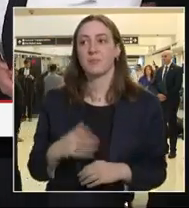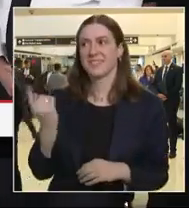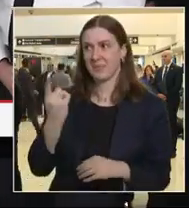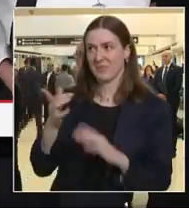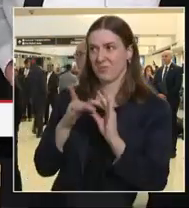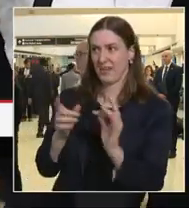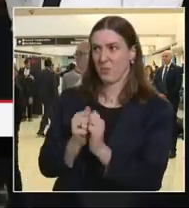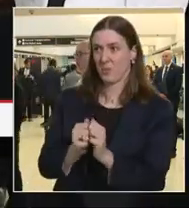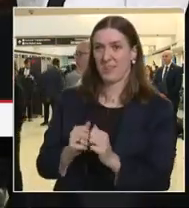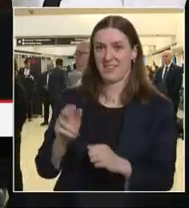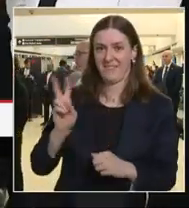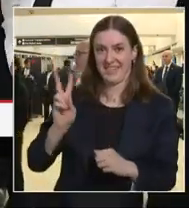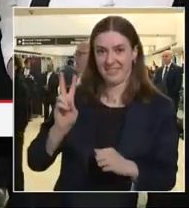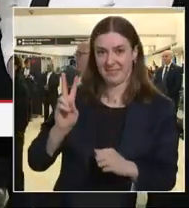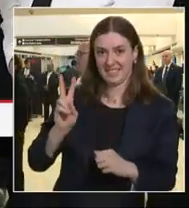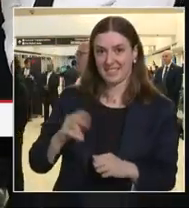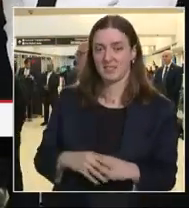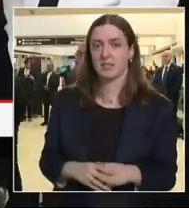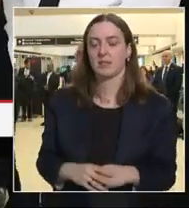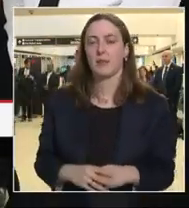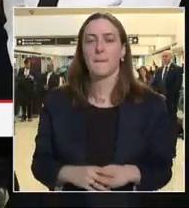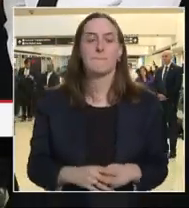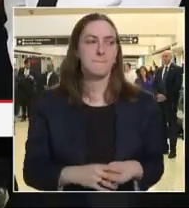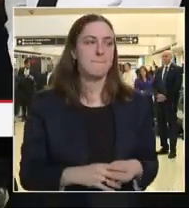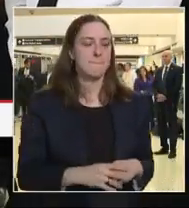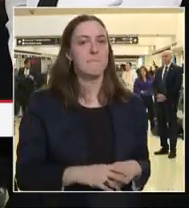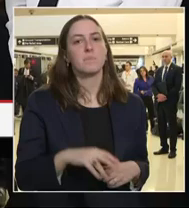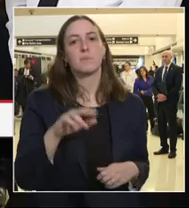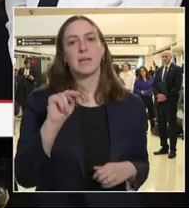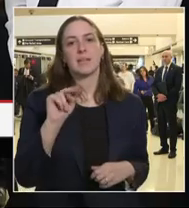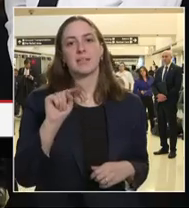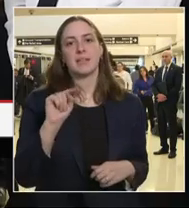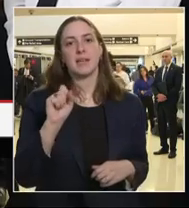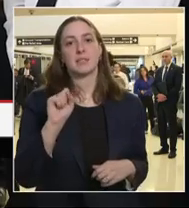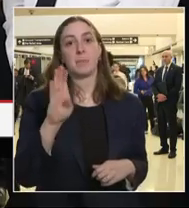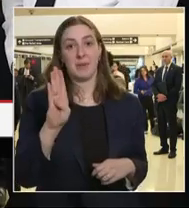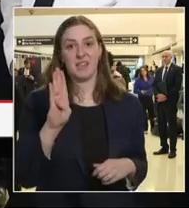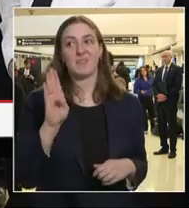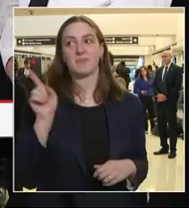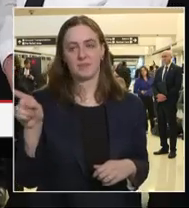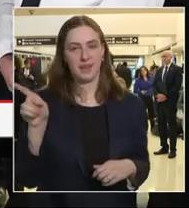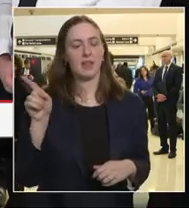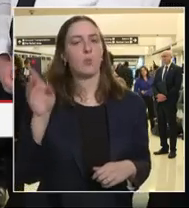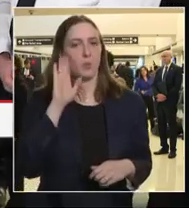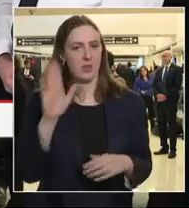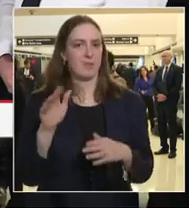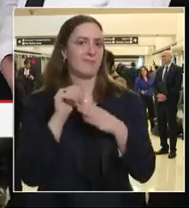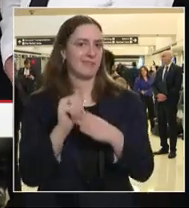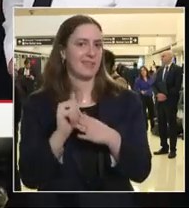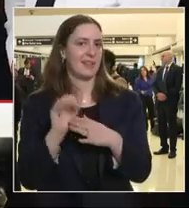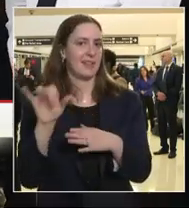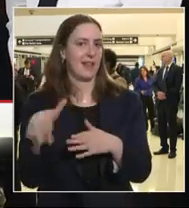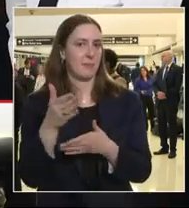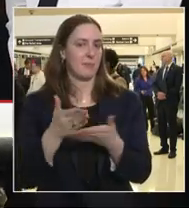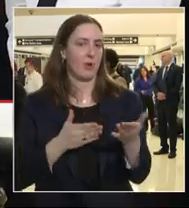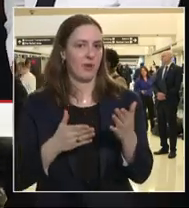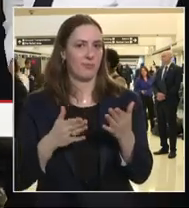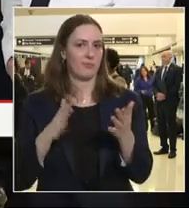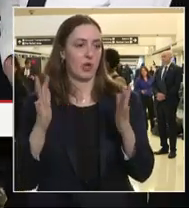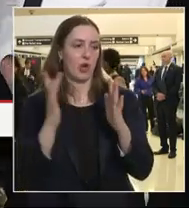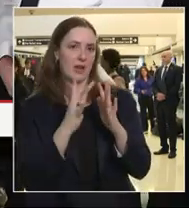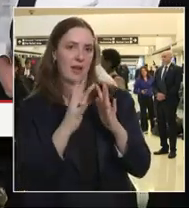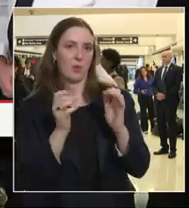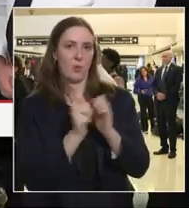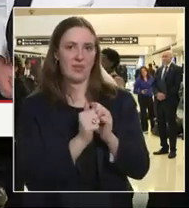So the question is about the victims. The NTSB is going to lead that portion of the contact with the